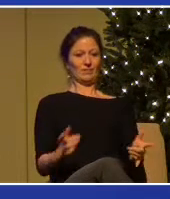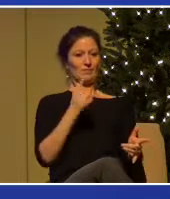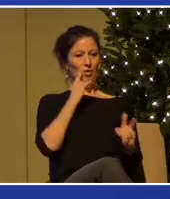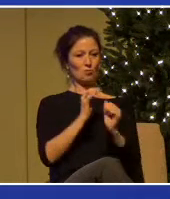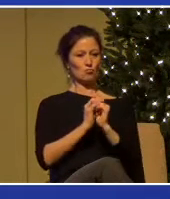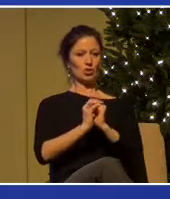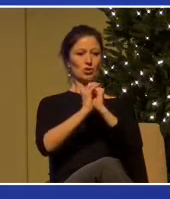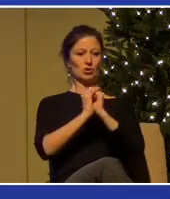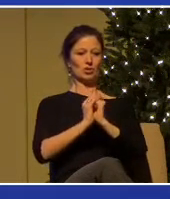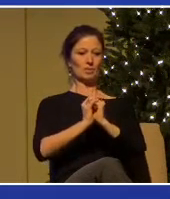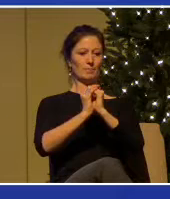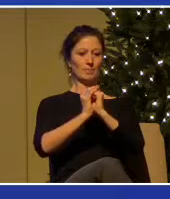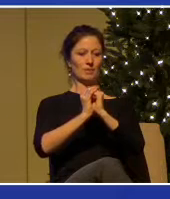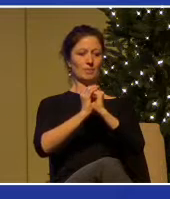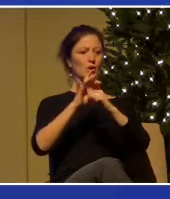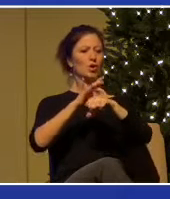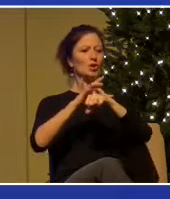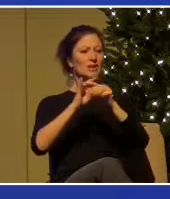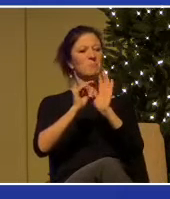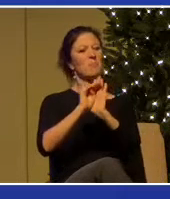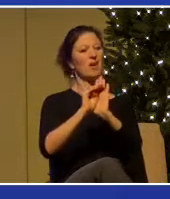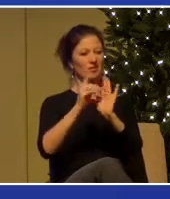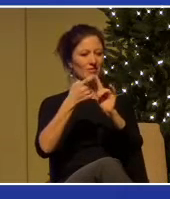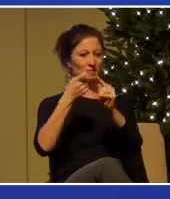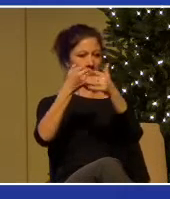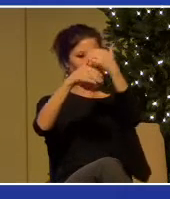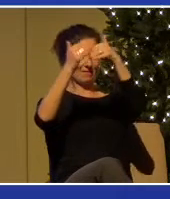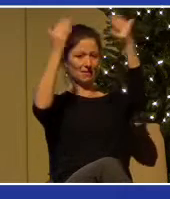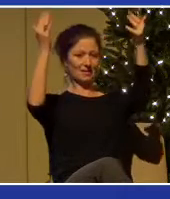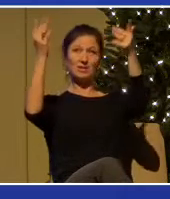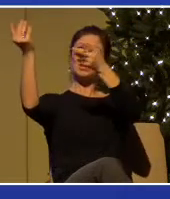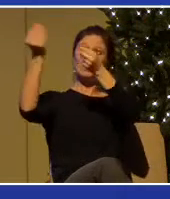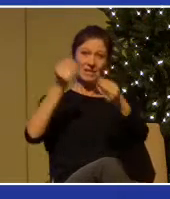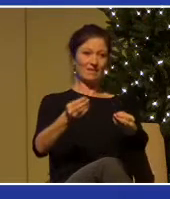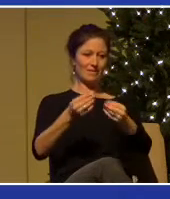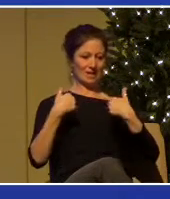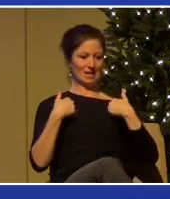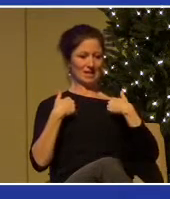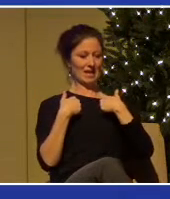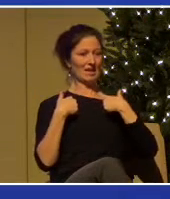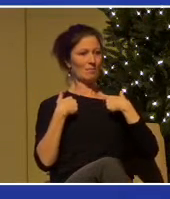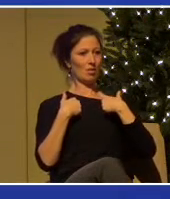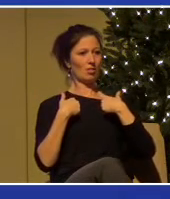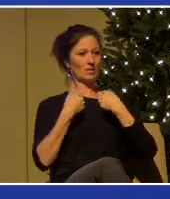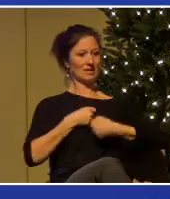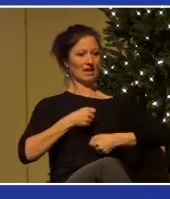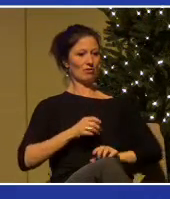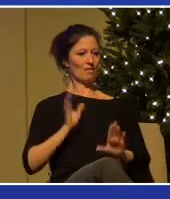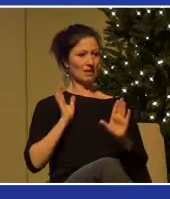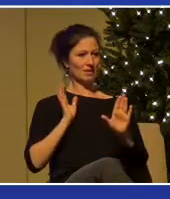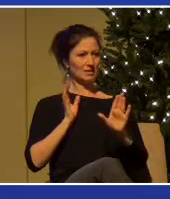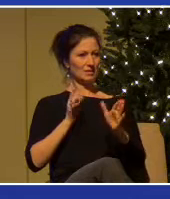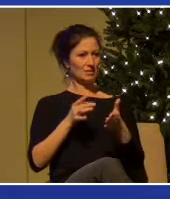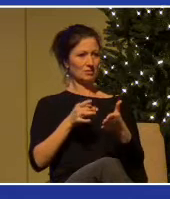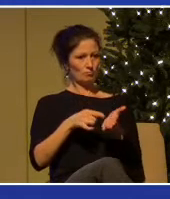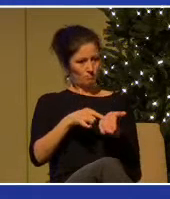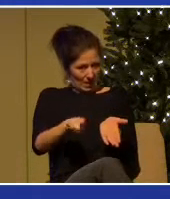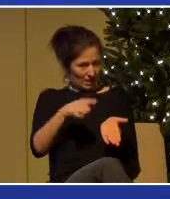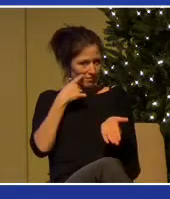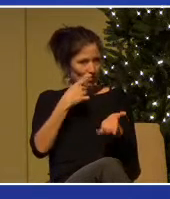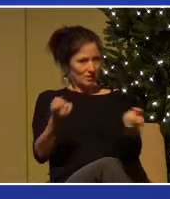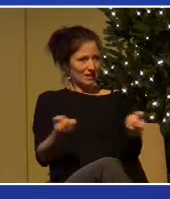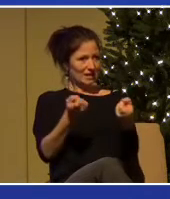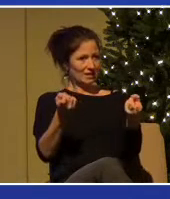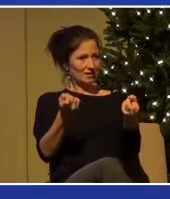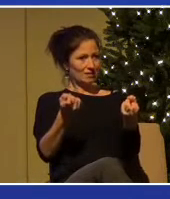heavens. He gives them sacrifices, animal sacrifices, to pay for the sin because it takes blood to pay, it takes life to